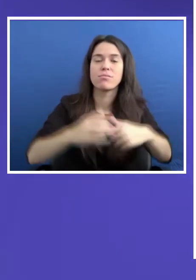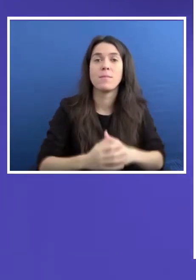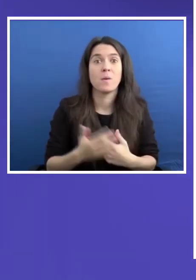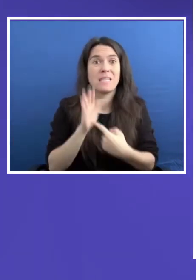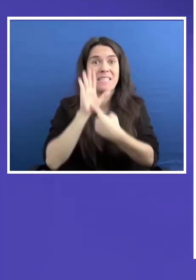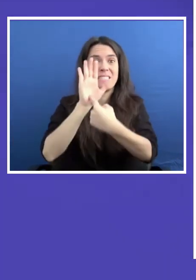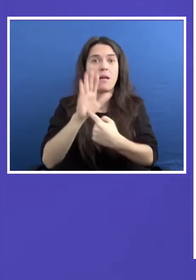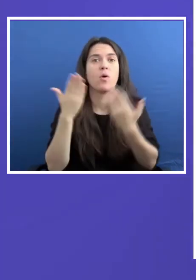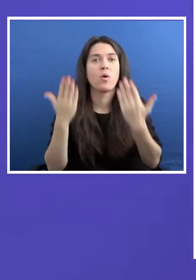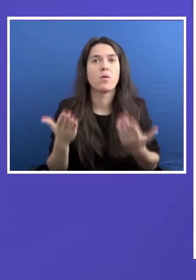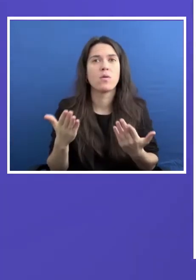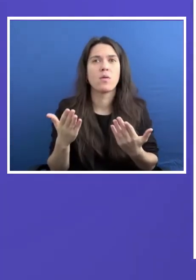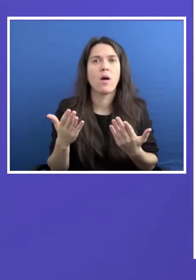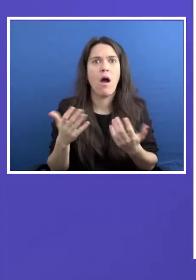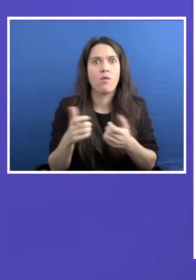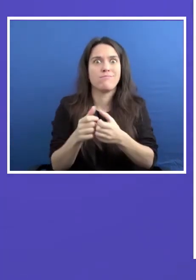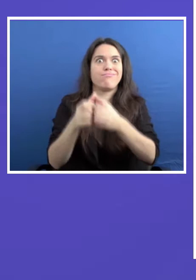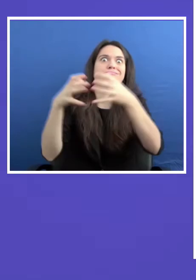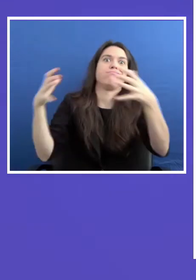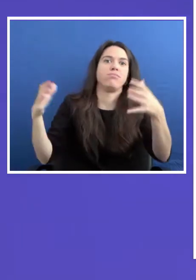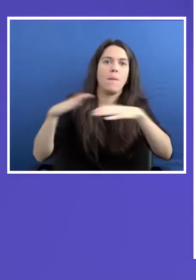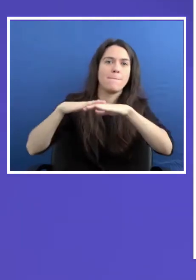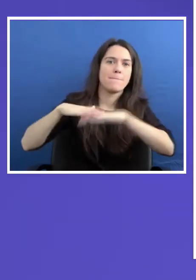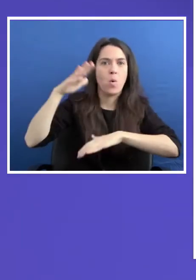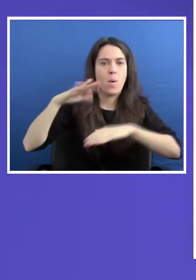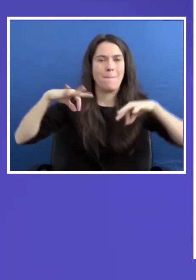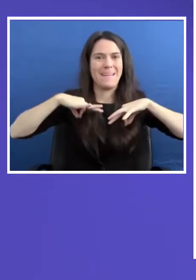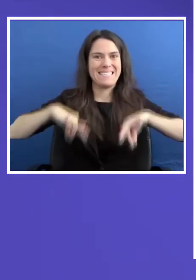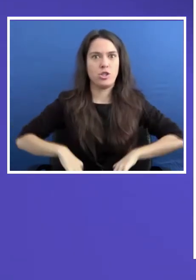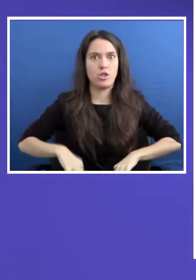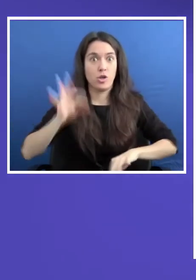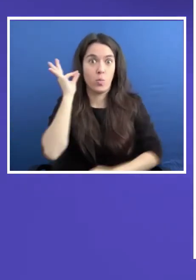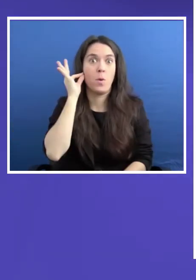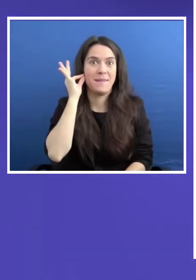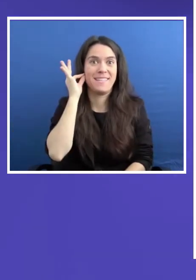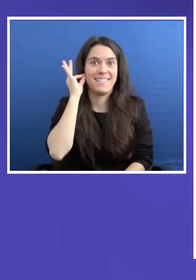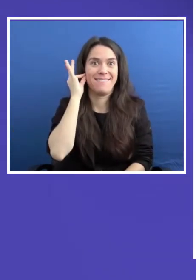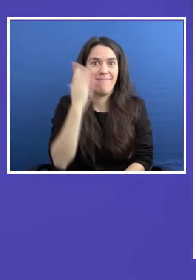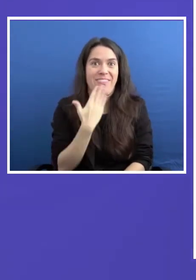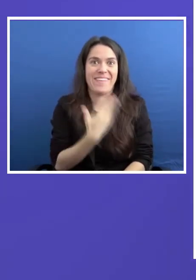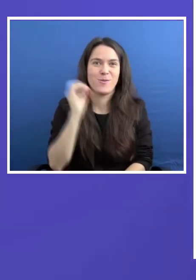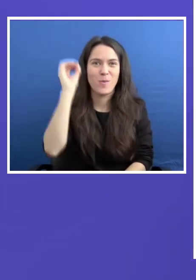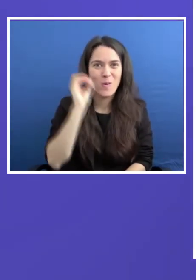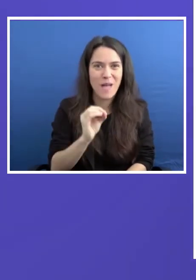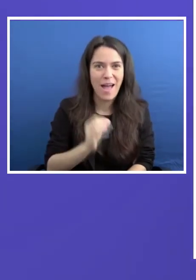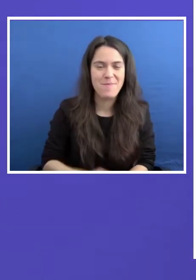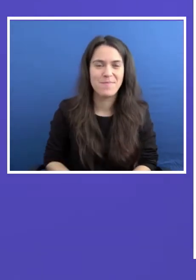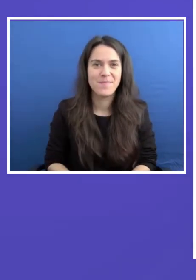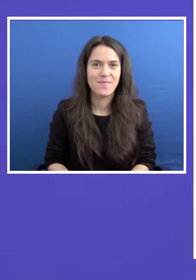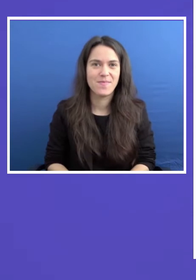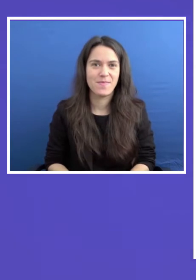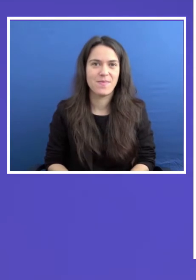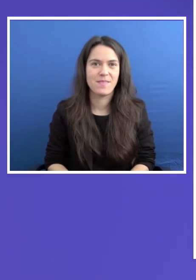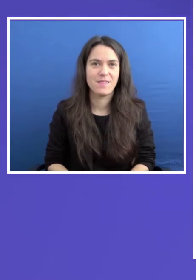large number of ministers which are women, but on this